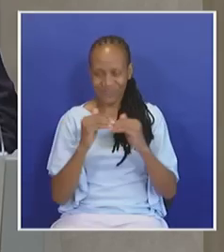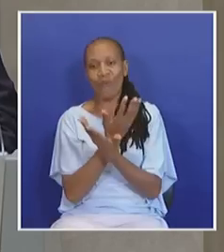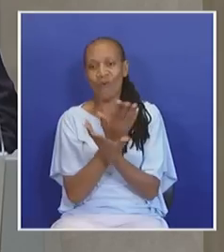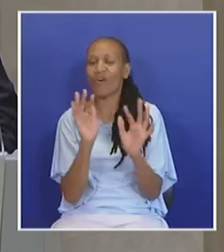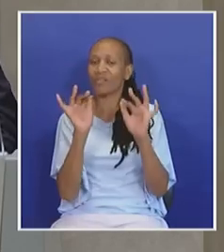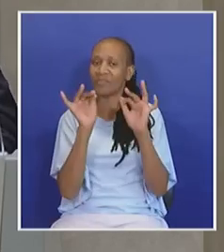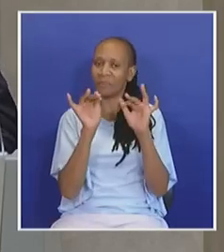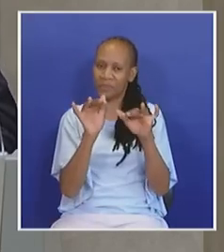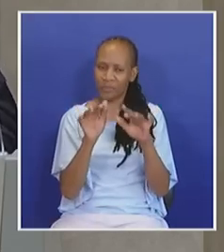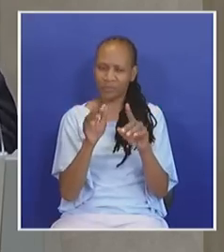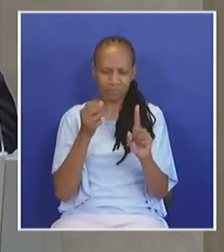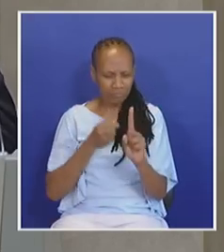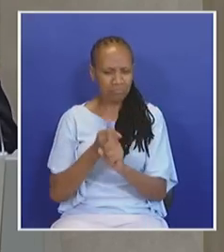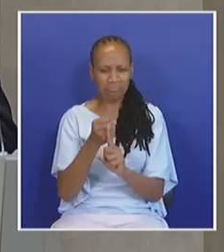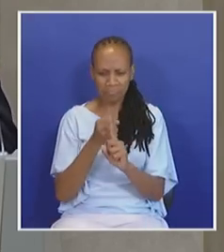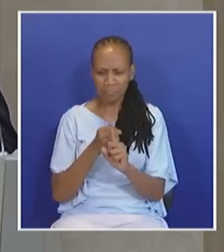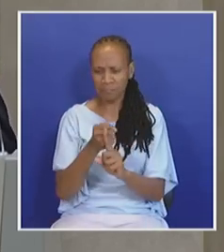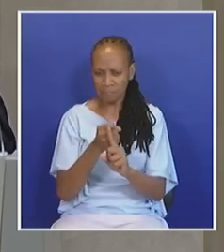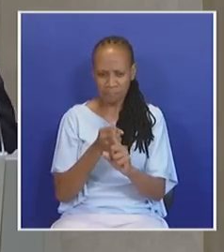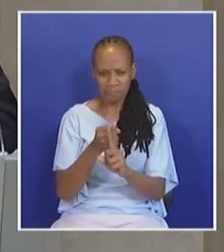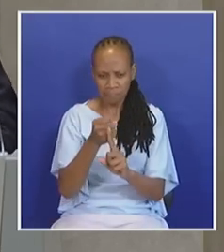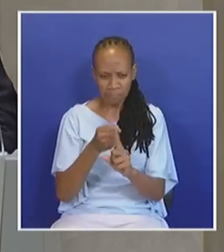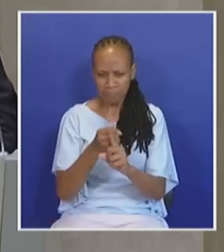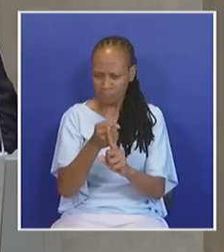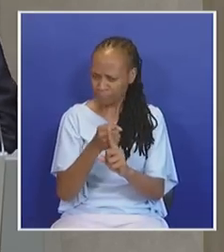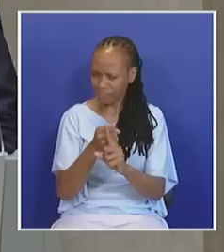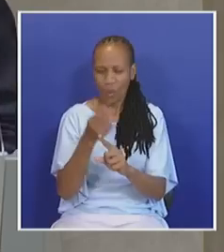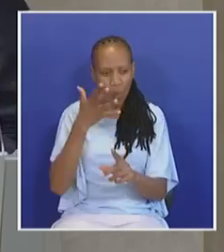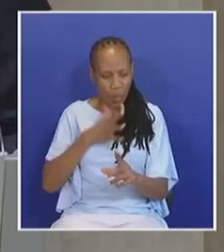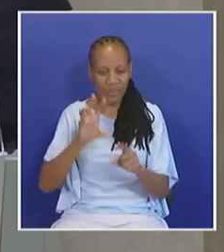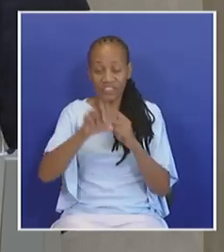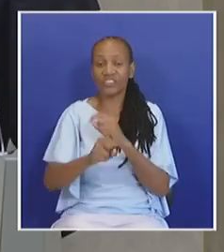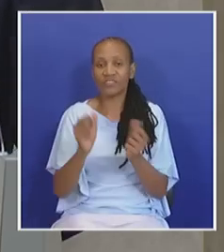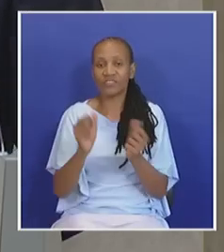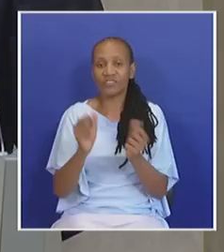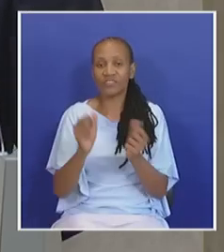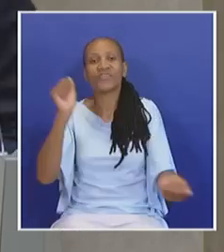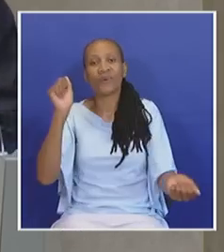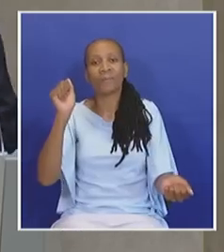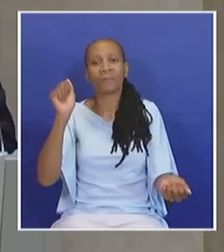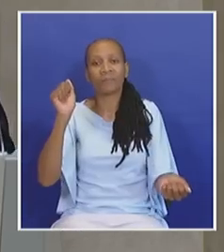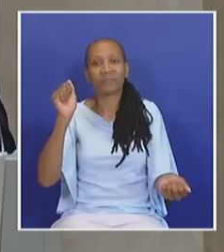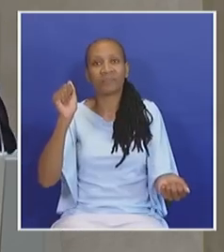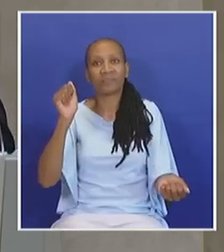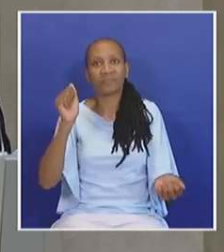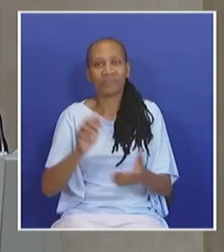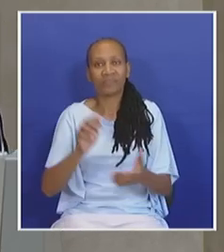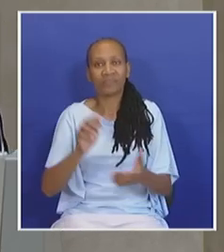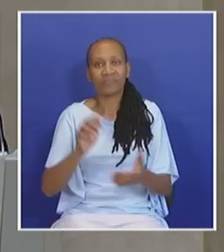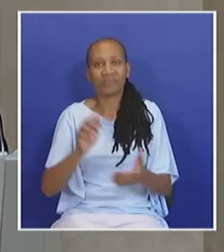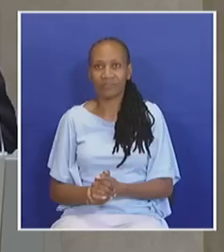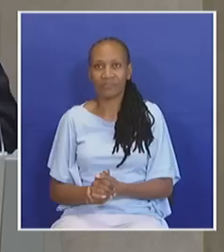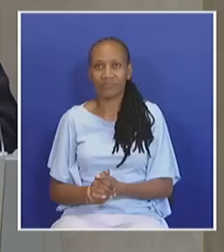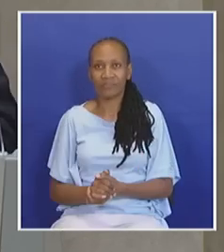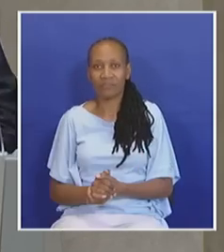have fought gallantly for justice, equality, and freedom. This is what our struggle